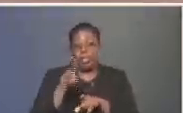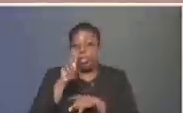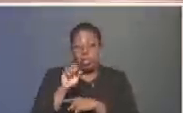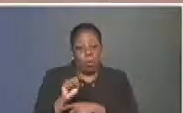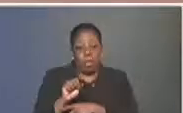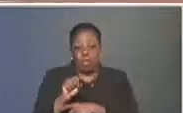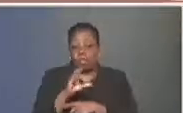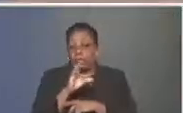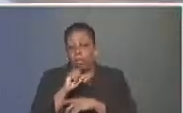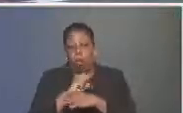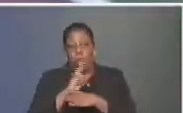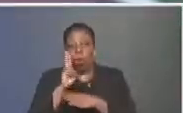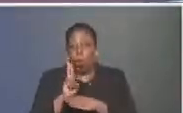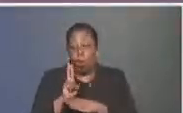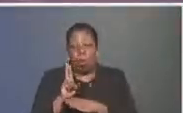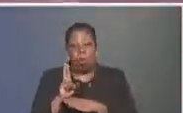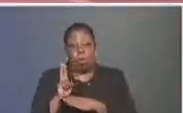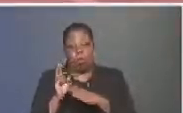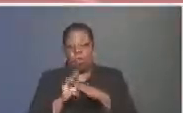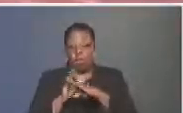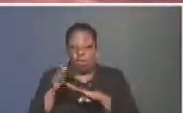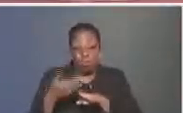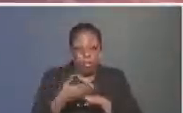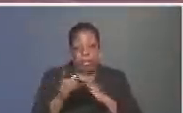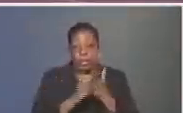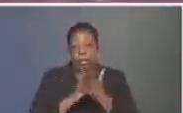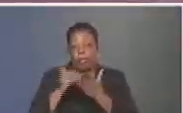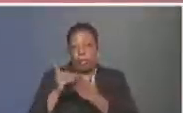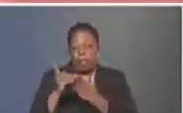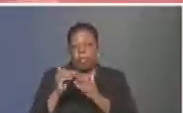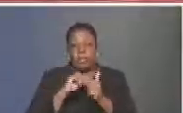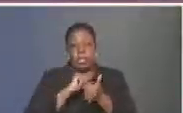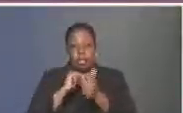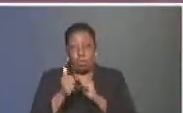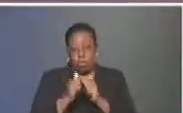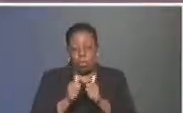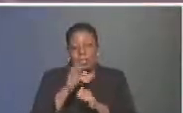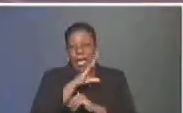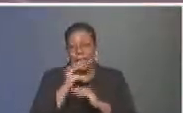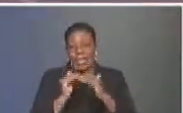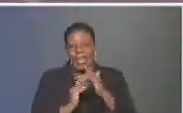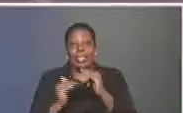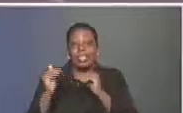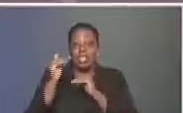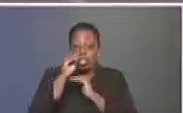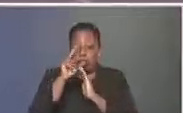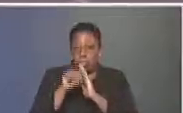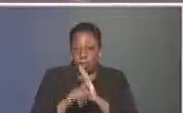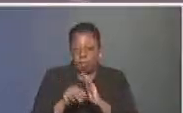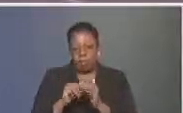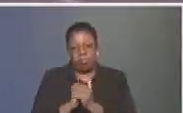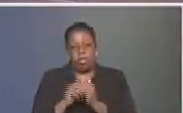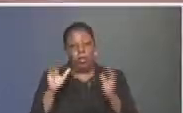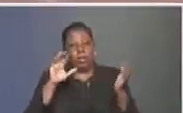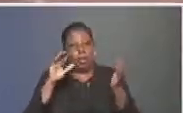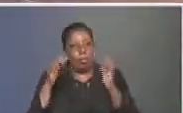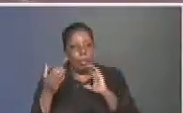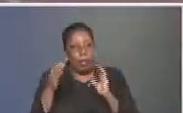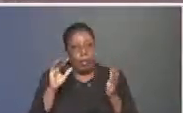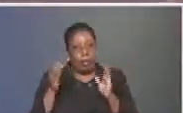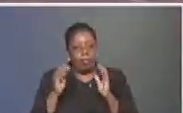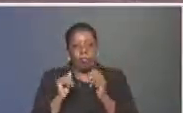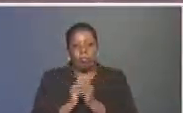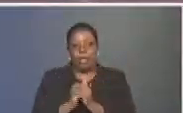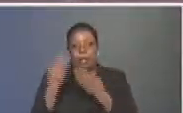Jamaica in the development of sport and in their achievements. Because when we compare the achievements of Bahamian